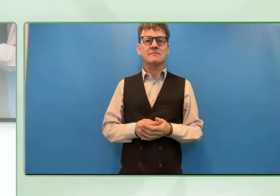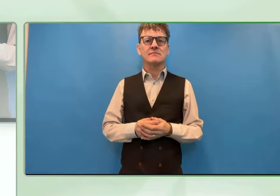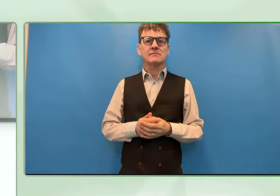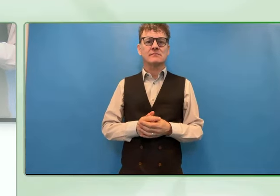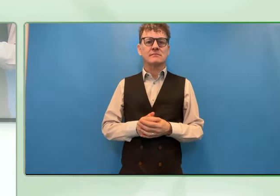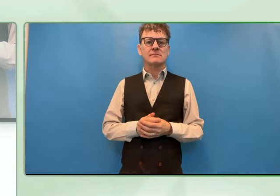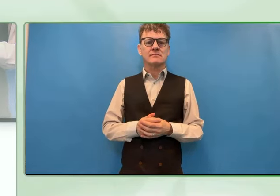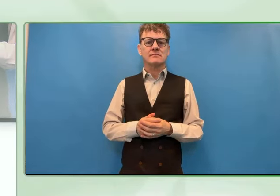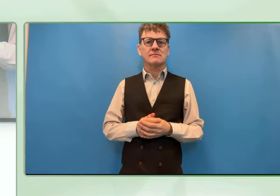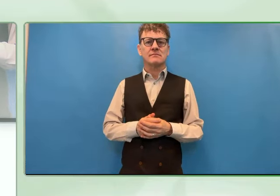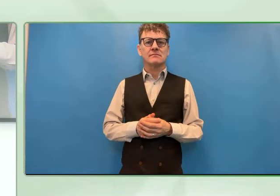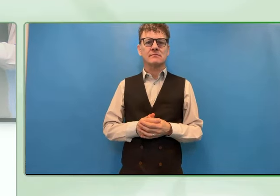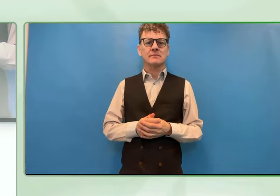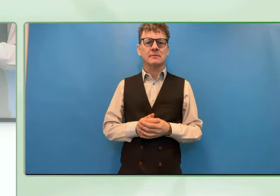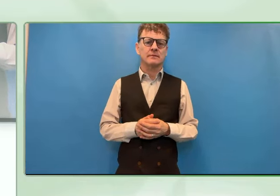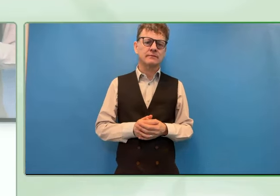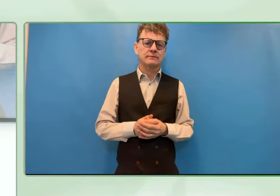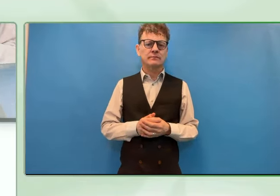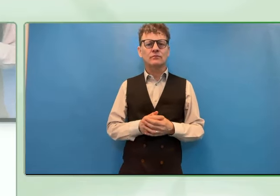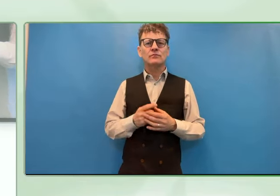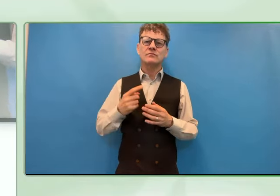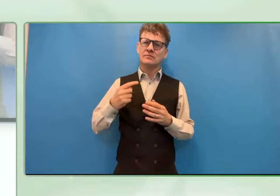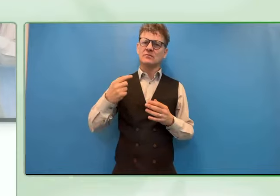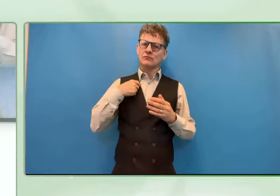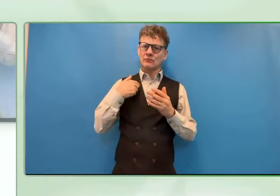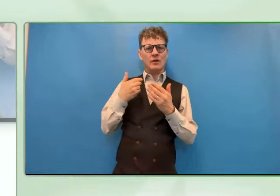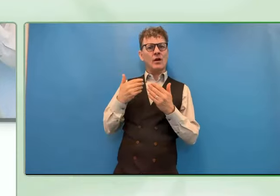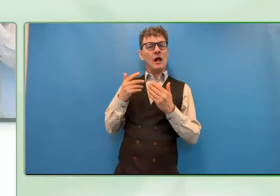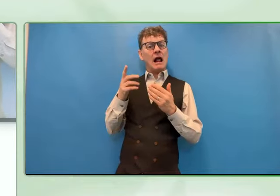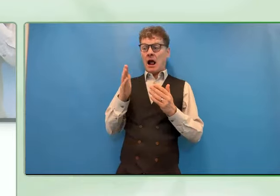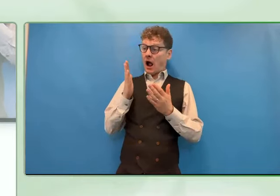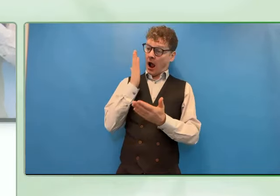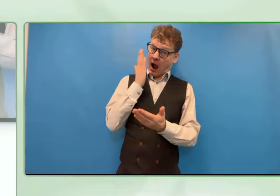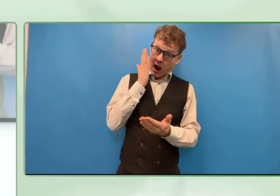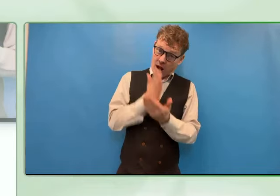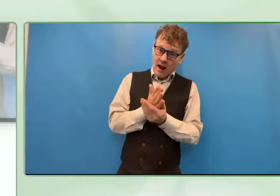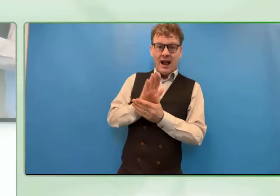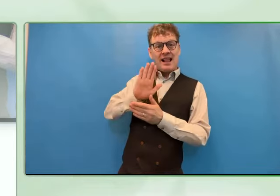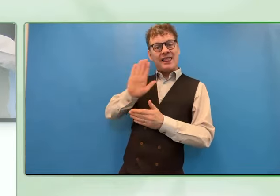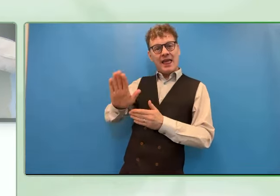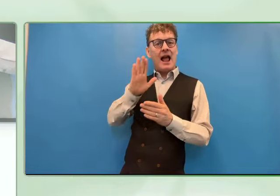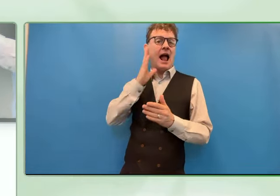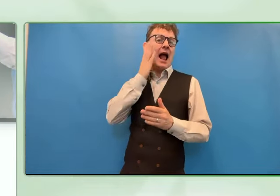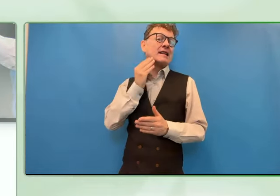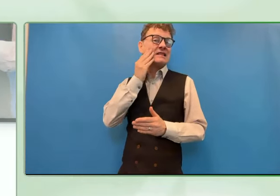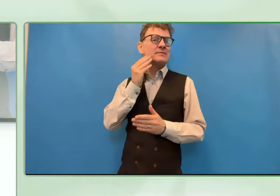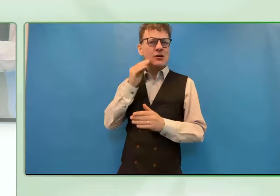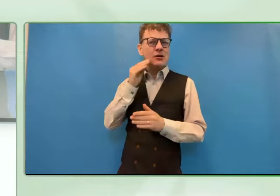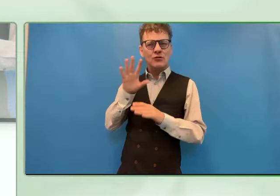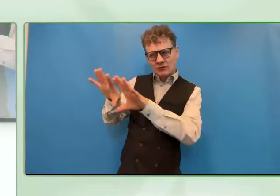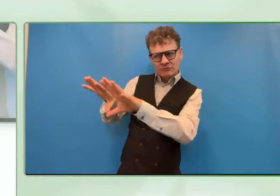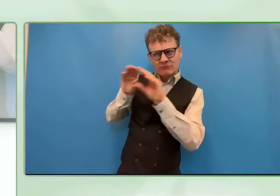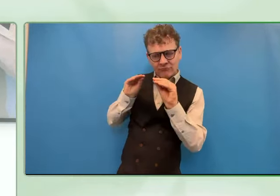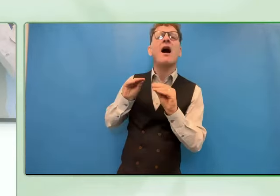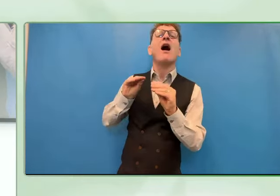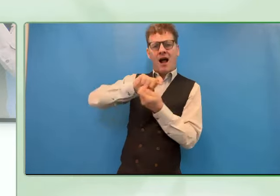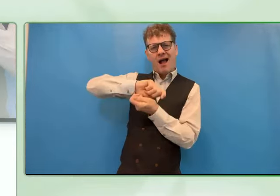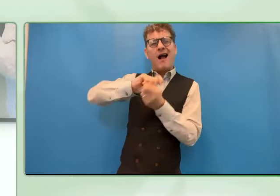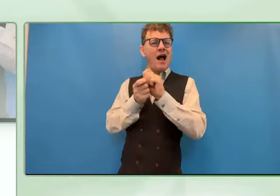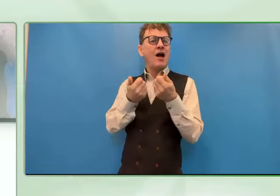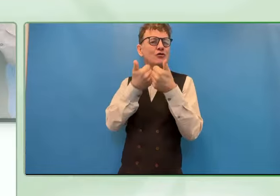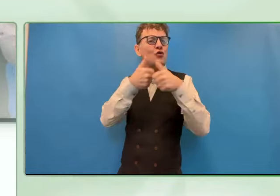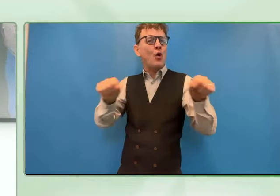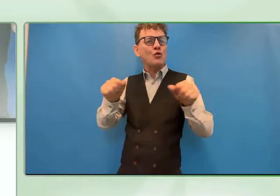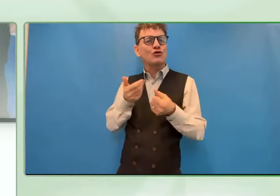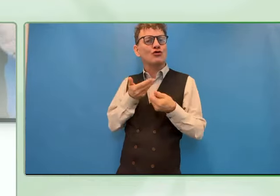building solutions from lived experiences. So in India also there's a lot of noise on ground about built environment, but